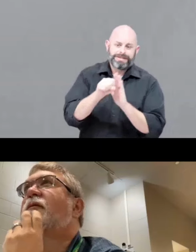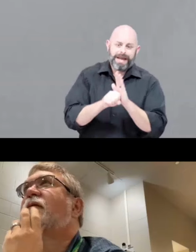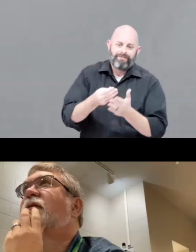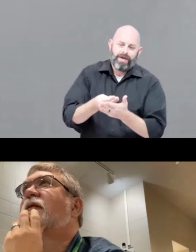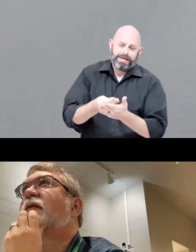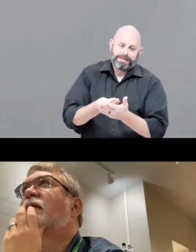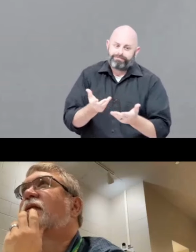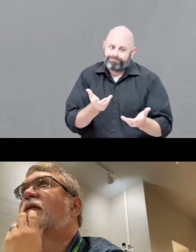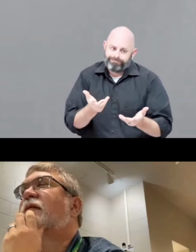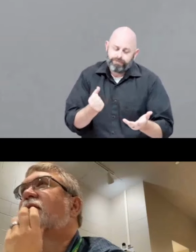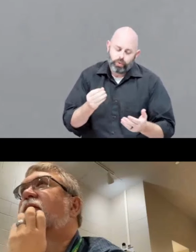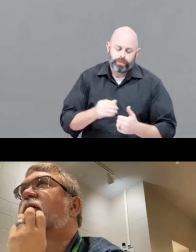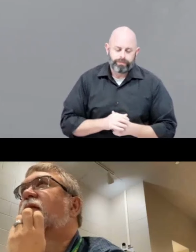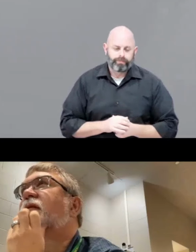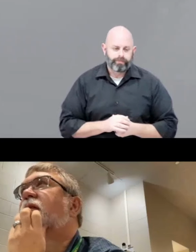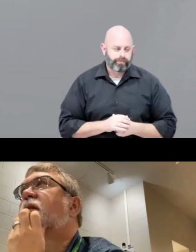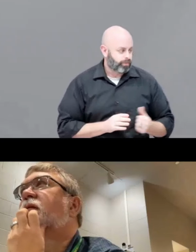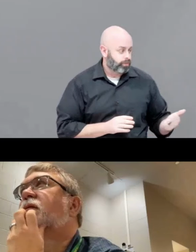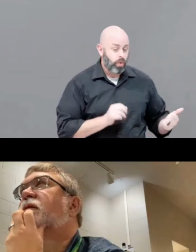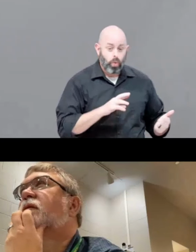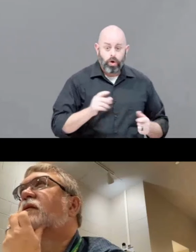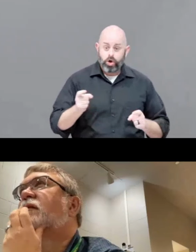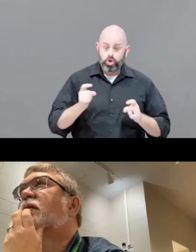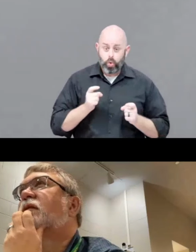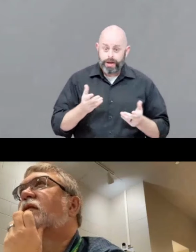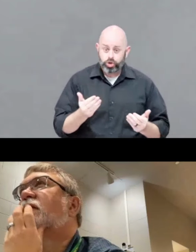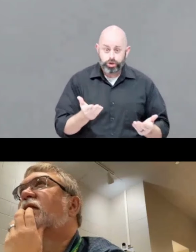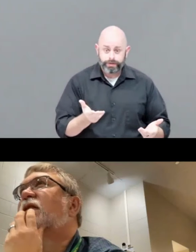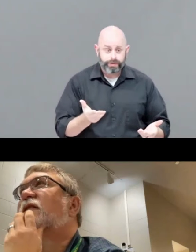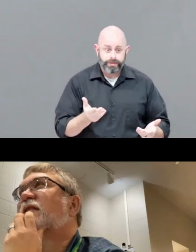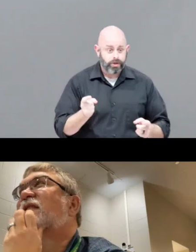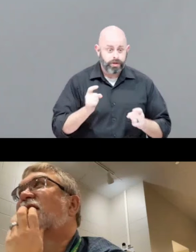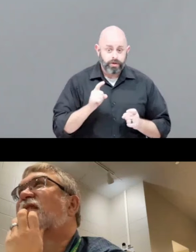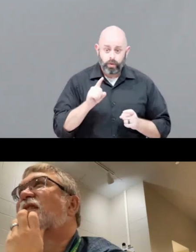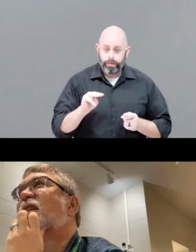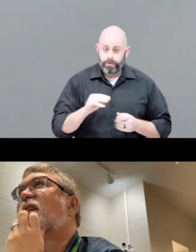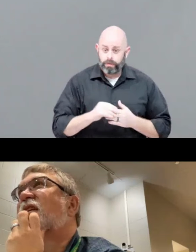come together. Or donations. Or donation.